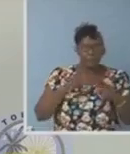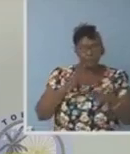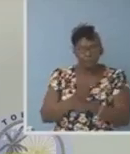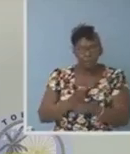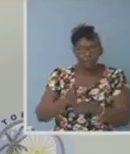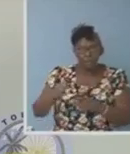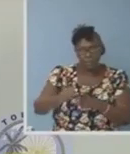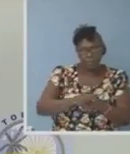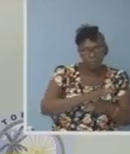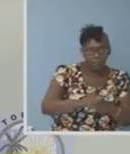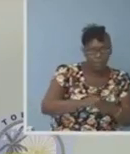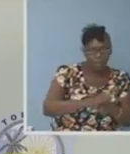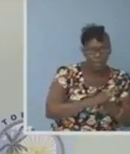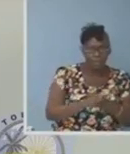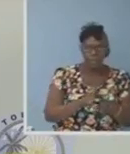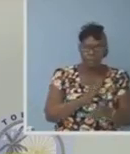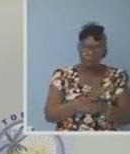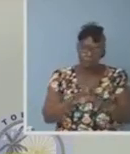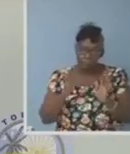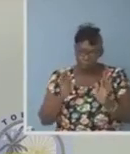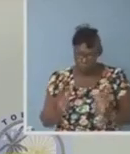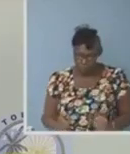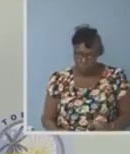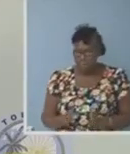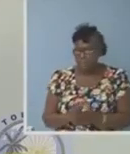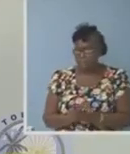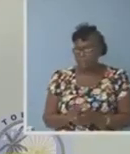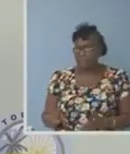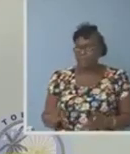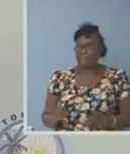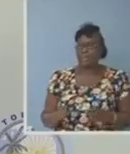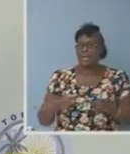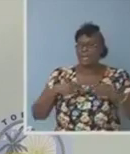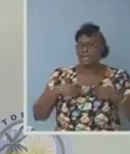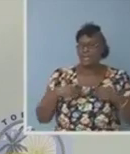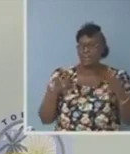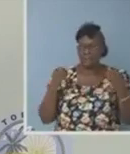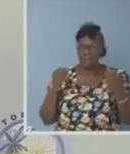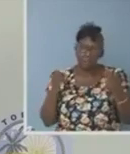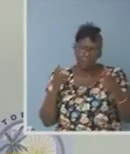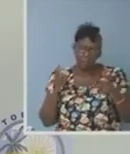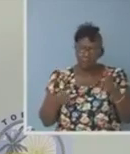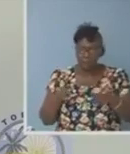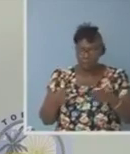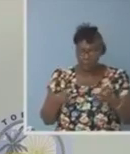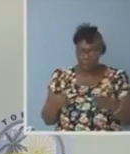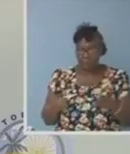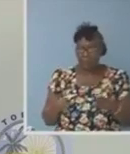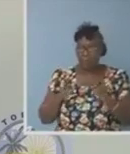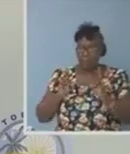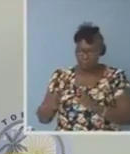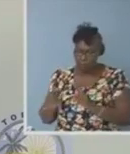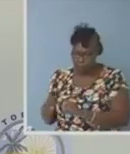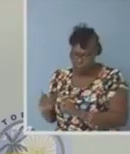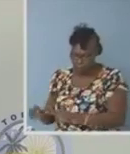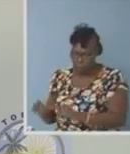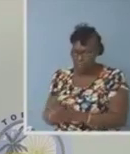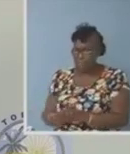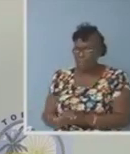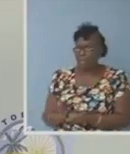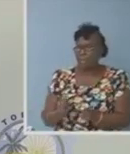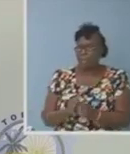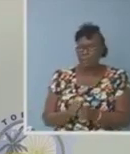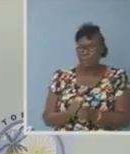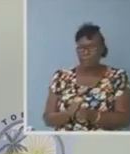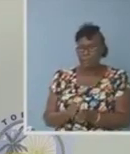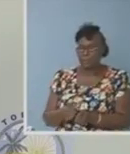of PPE. This is ongoing. We do have adequate numbers of PPE at this point in time. With respect to